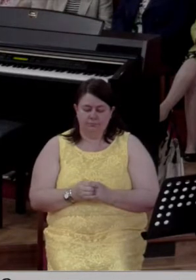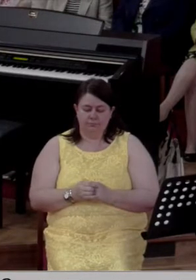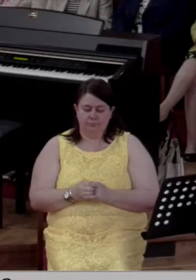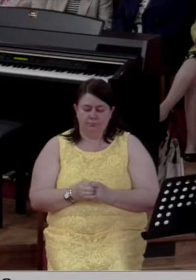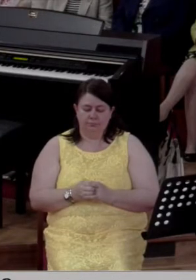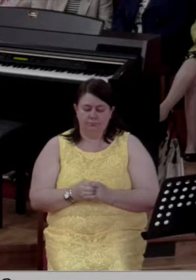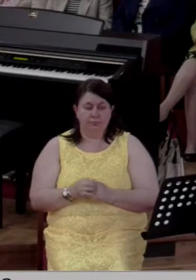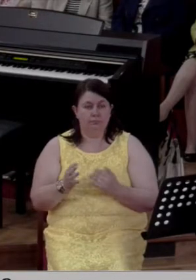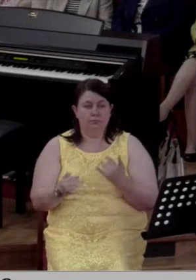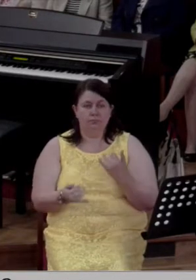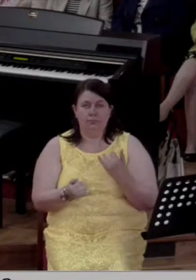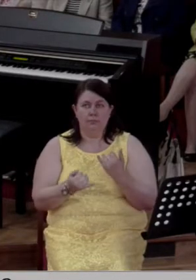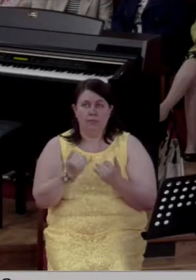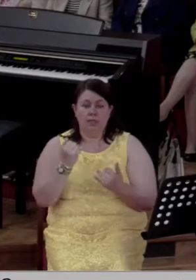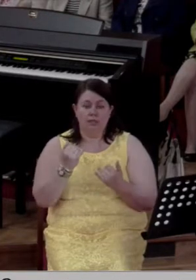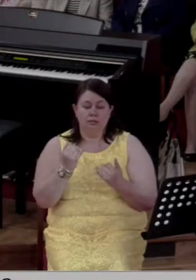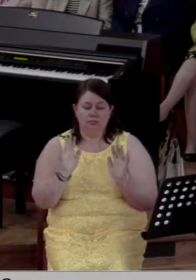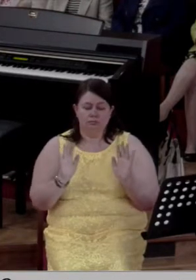End of.